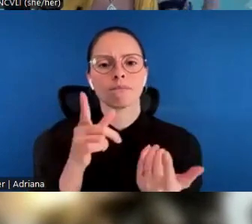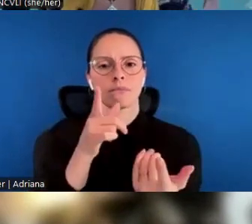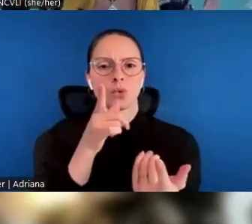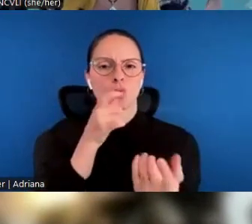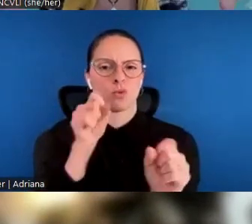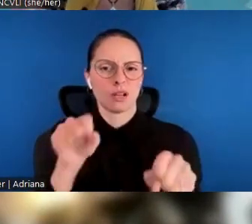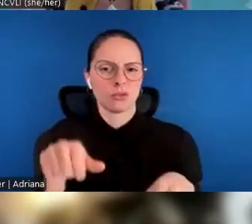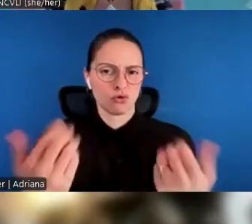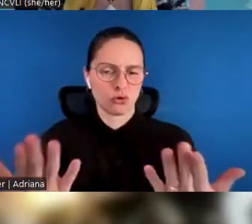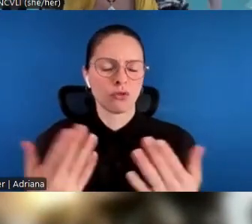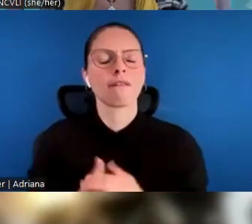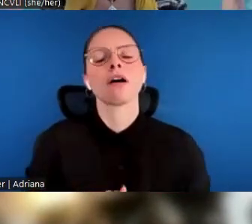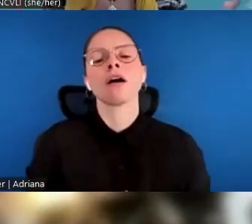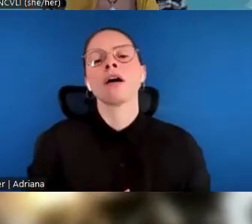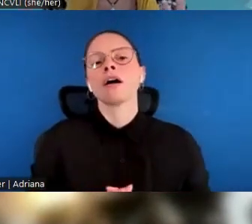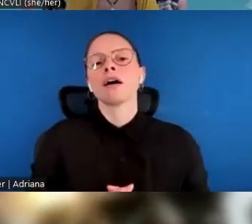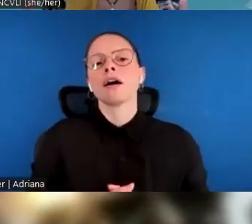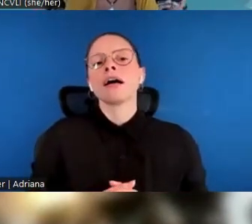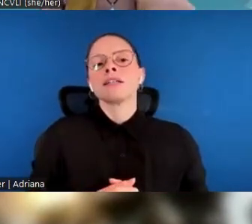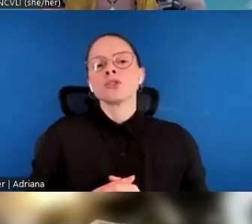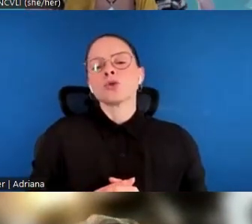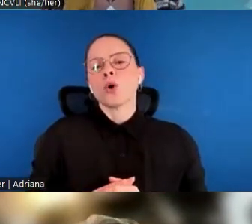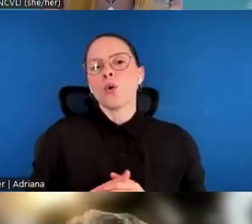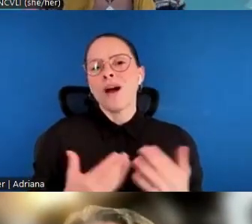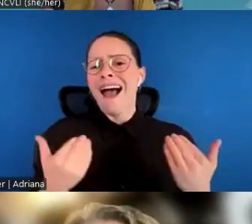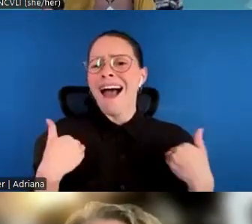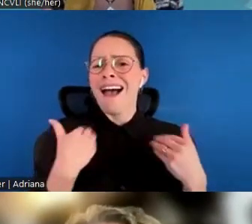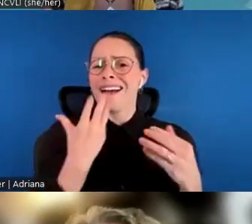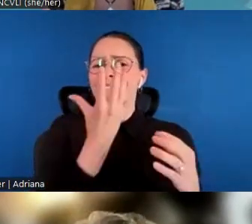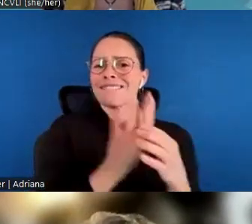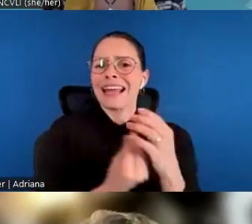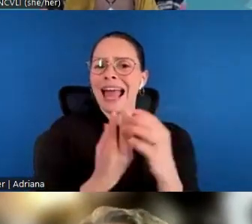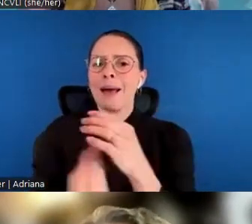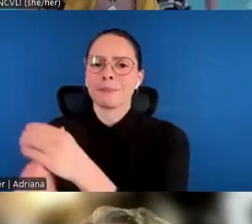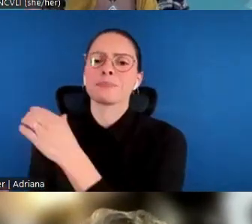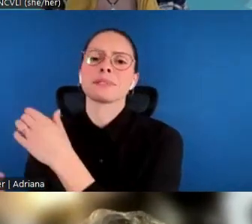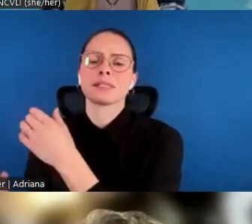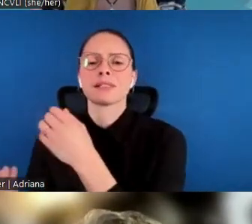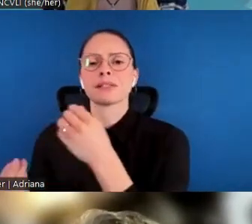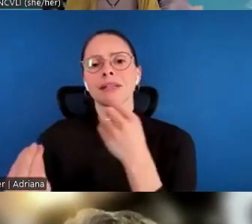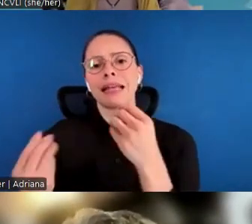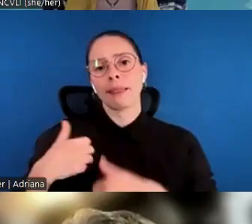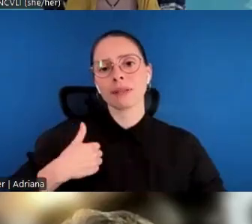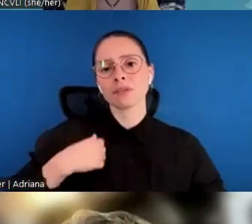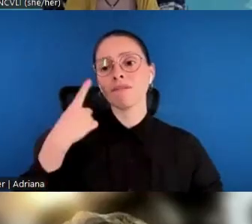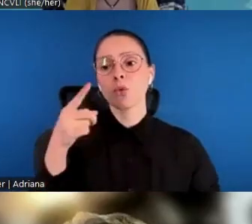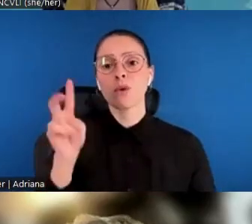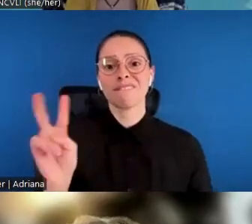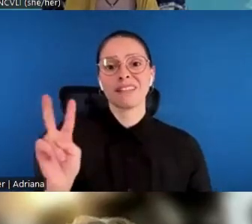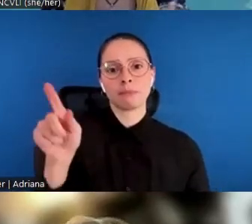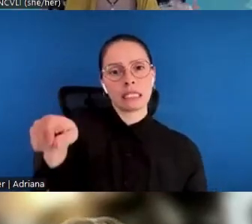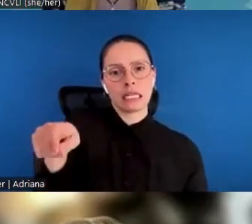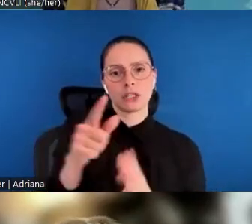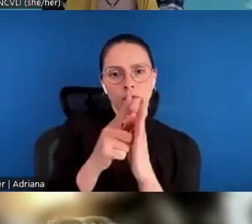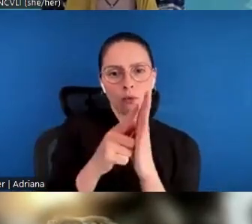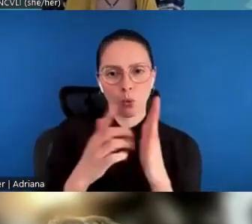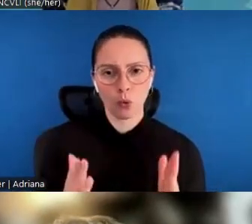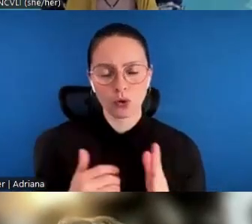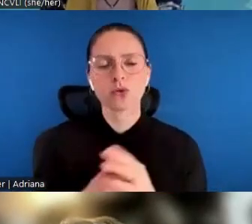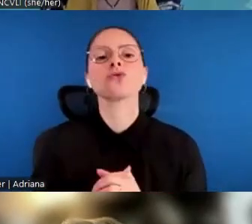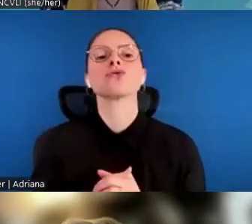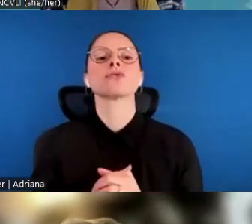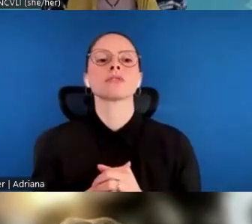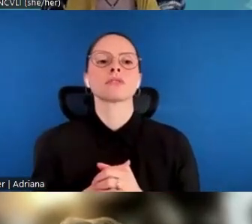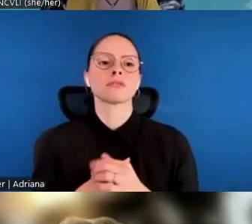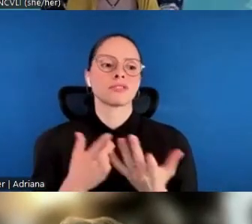a significant gap in the military for victims in need of lawyers to help